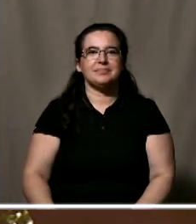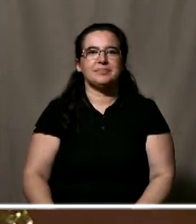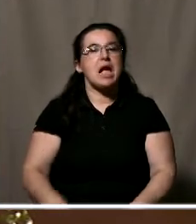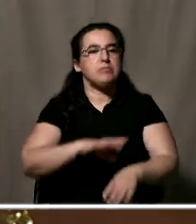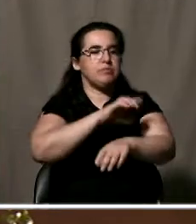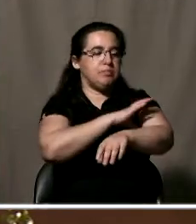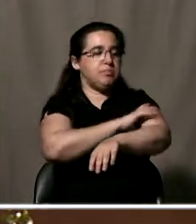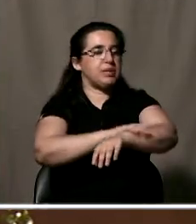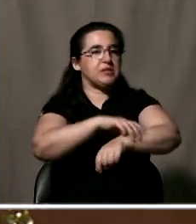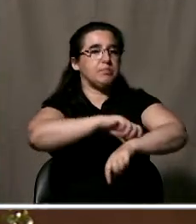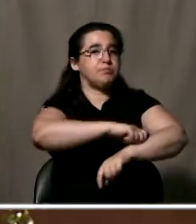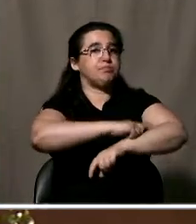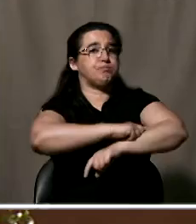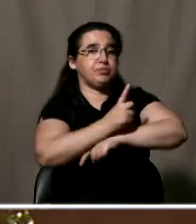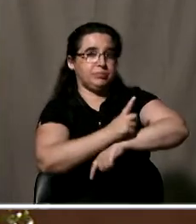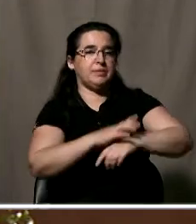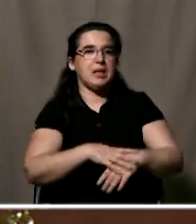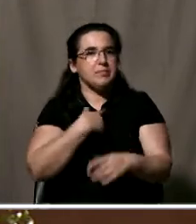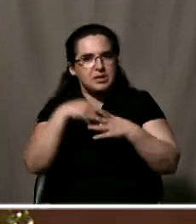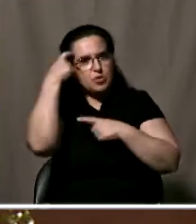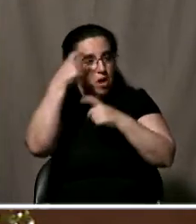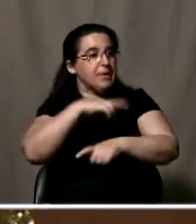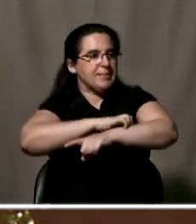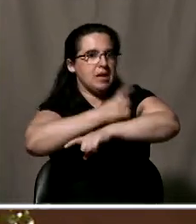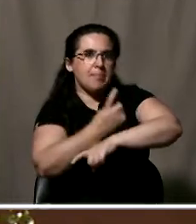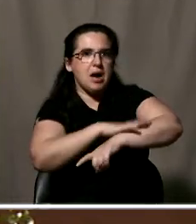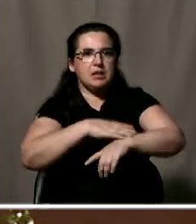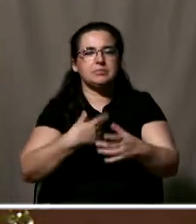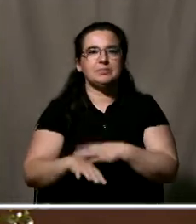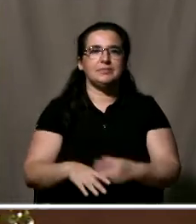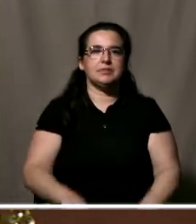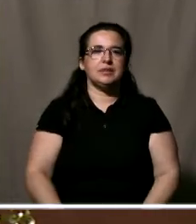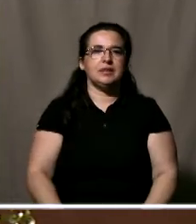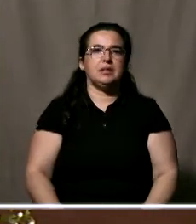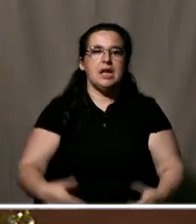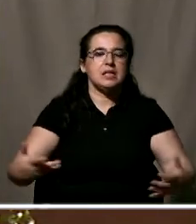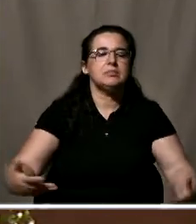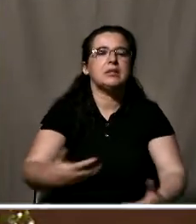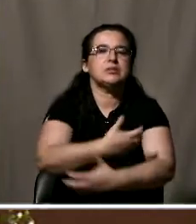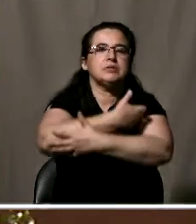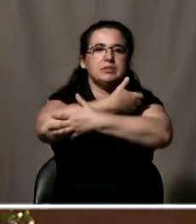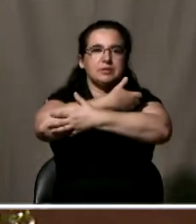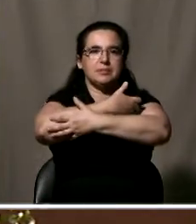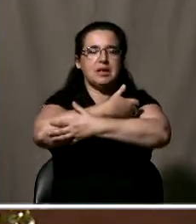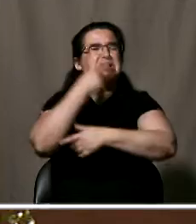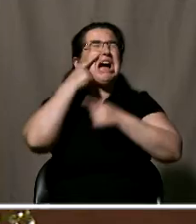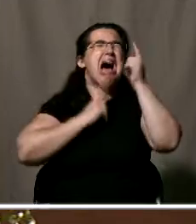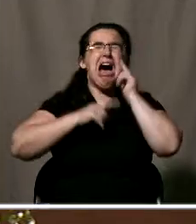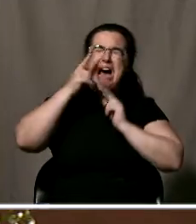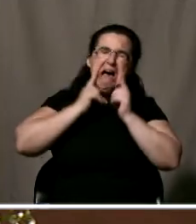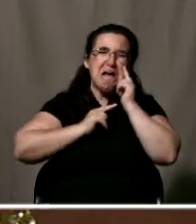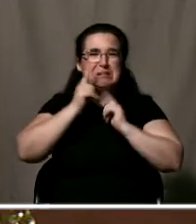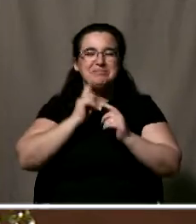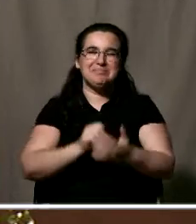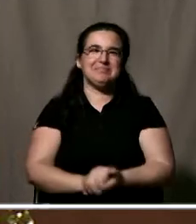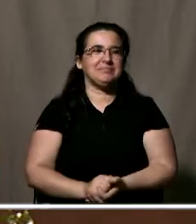an arm, broke a leg. Eu vou correr a pensar que ele partiu uma perna, um braço. Kicked him up in my arms. E agarro nos meus abraços. He's crying. Ele está a chorar. And pretty